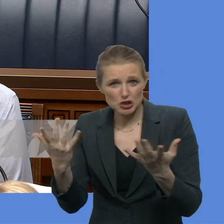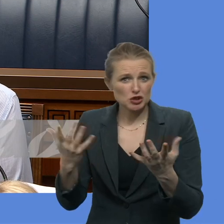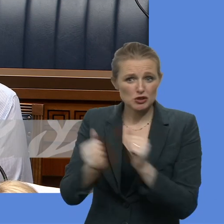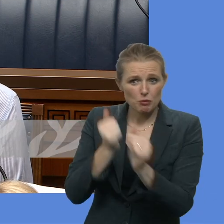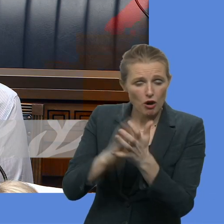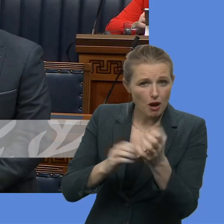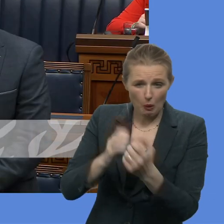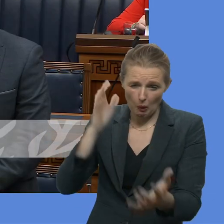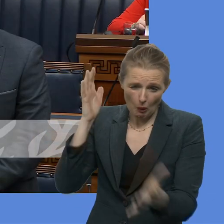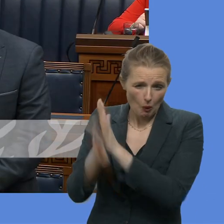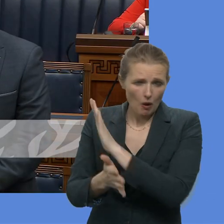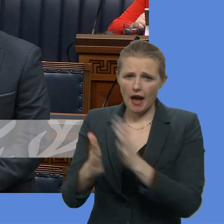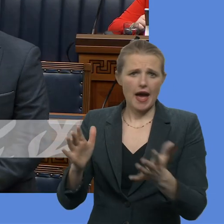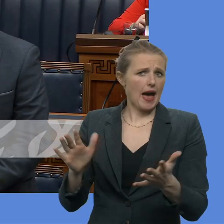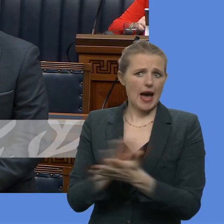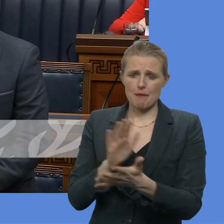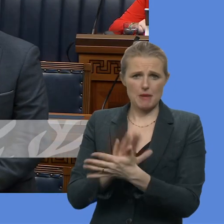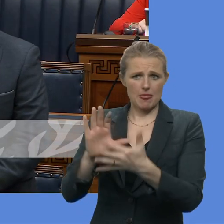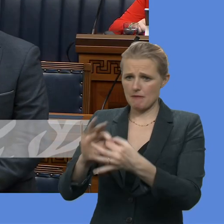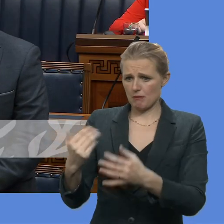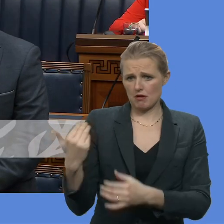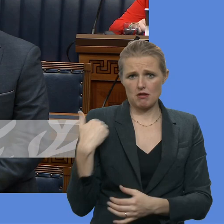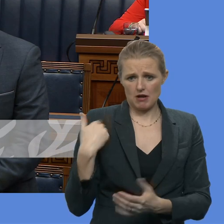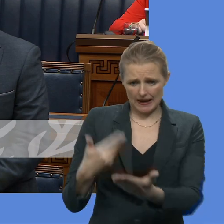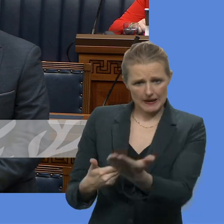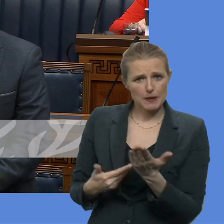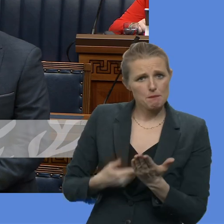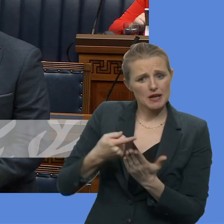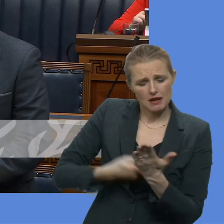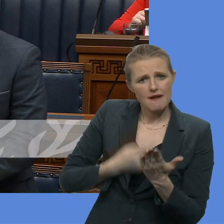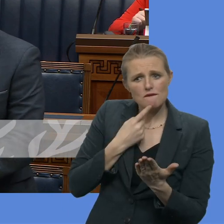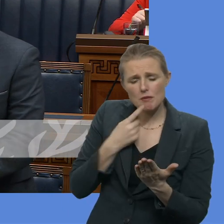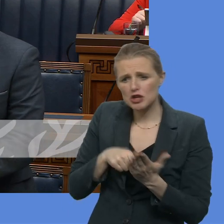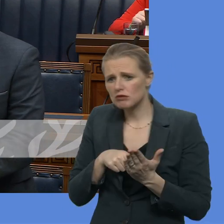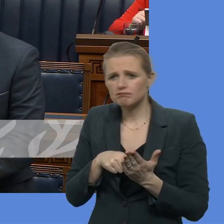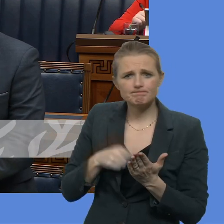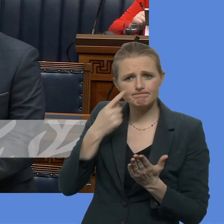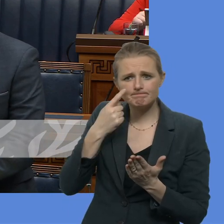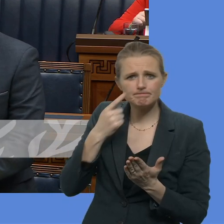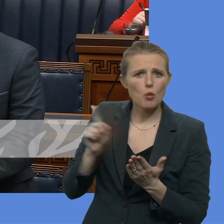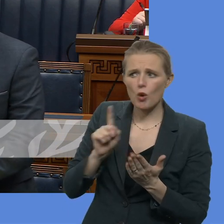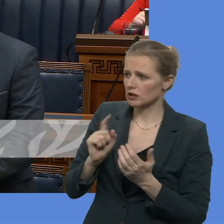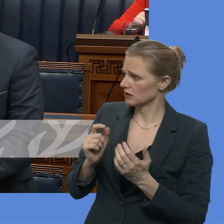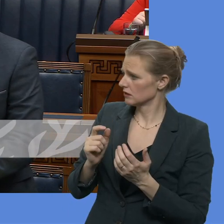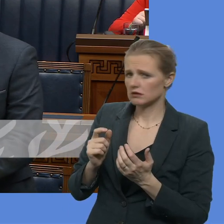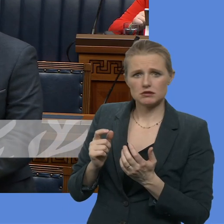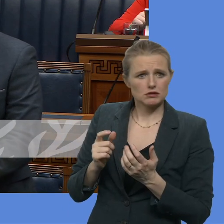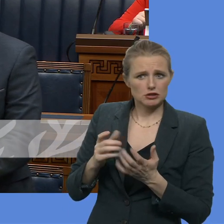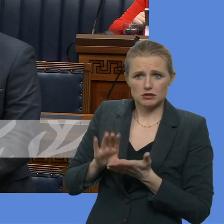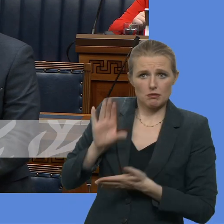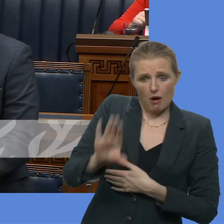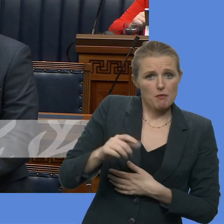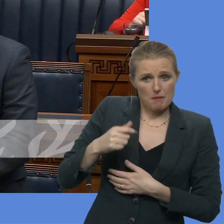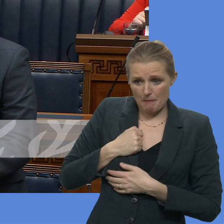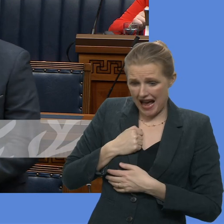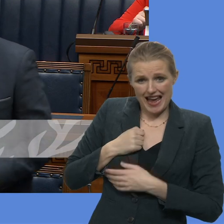that way, I'm more than happy for the member to bring details of those to me to see what support my department or its ALBs might